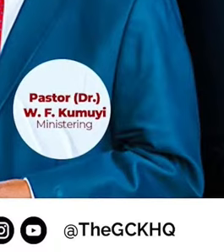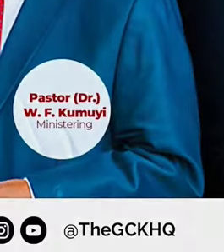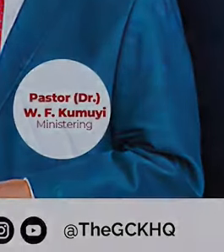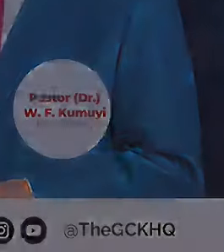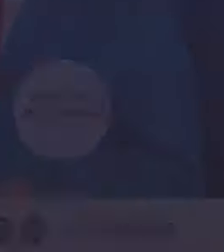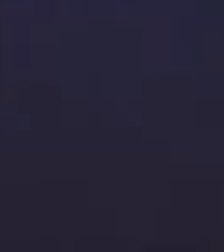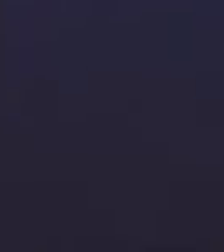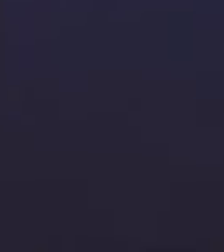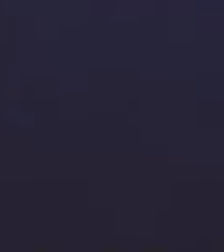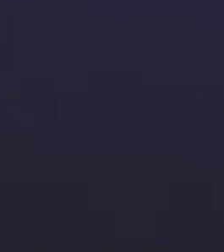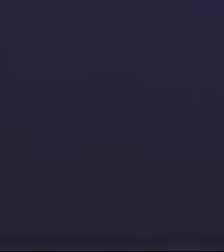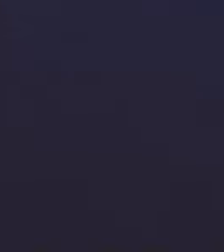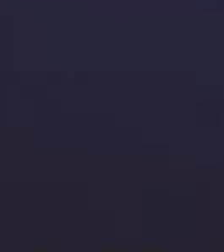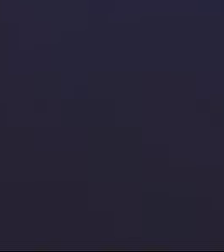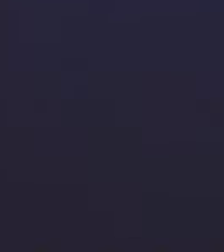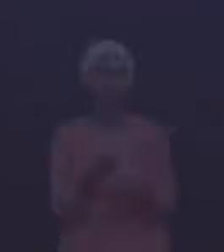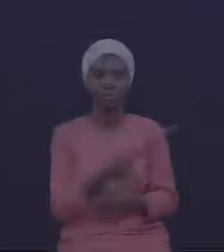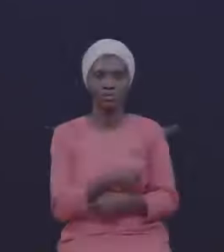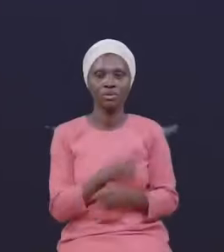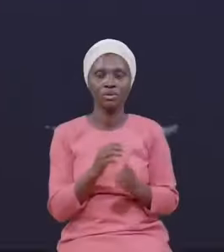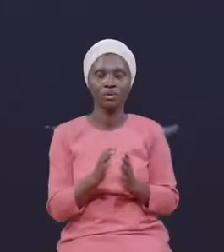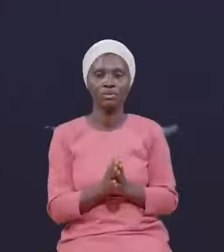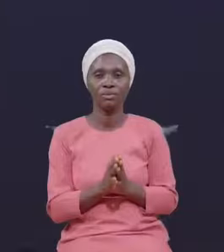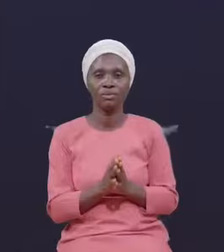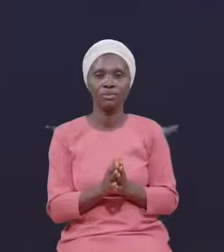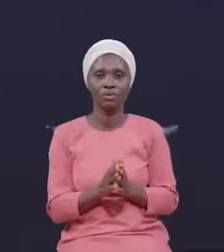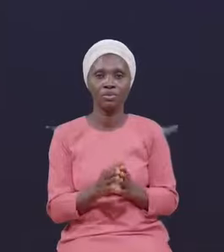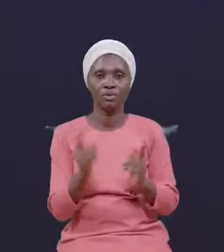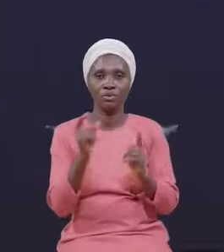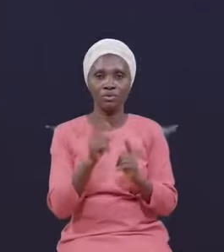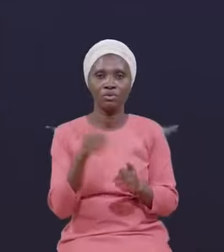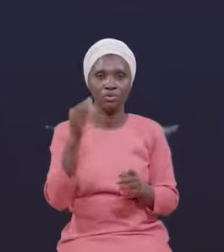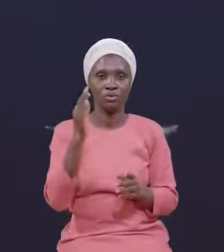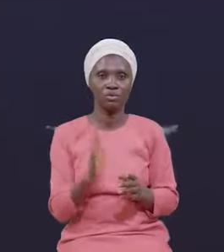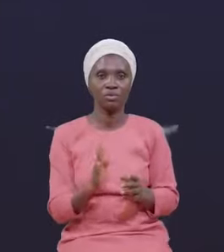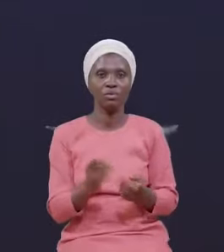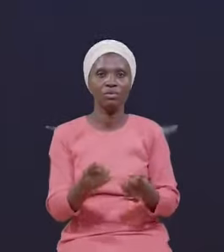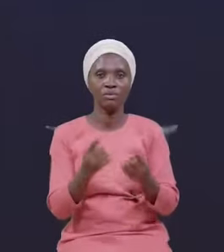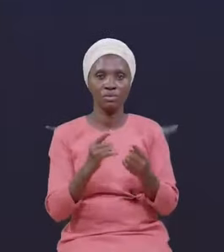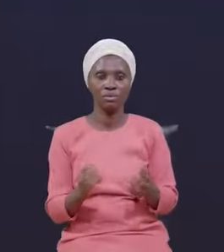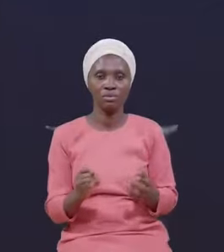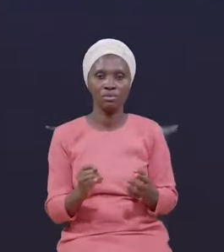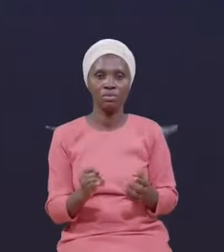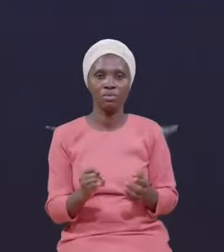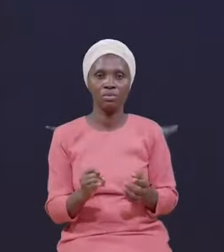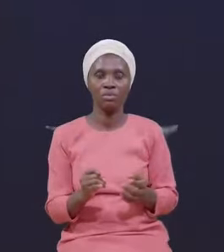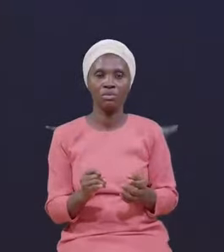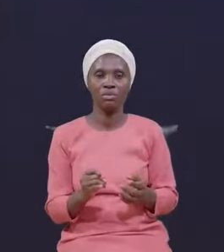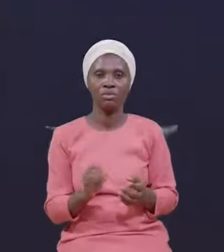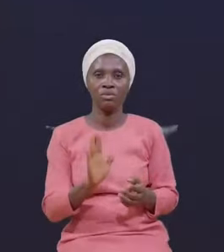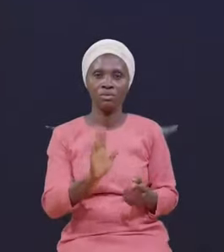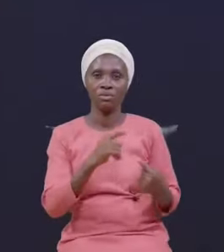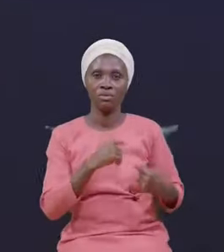today the word of God is coming there should be a prepared heart receptive